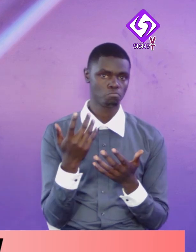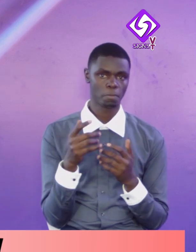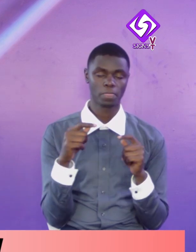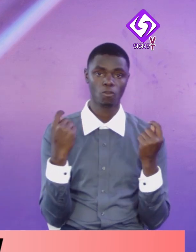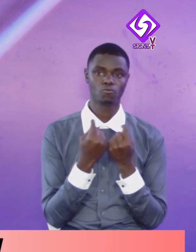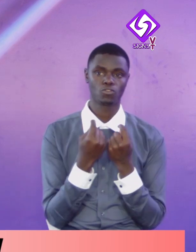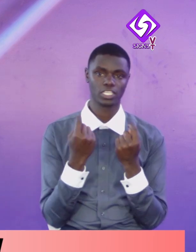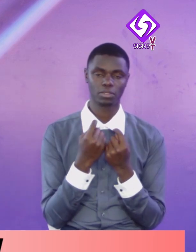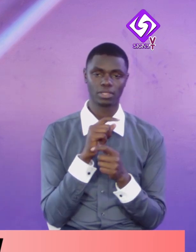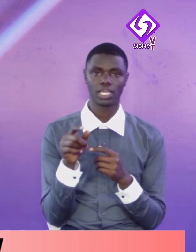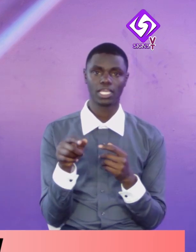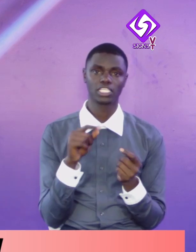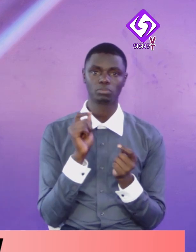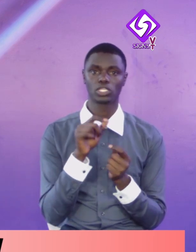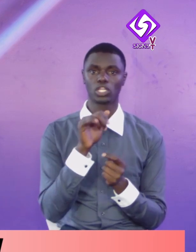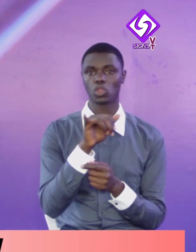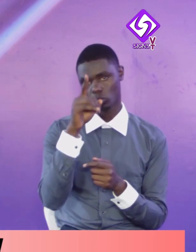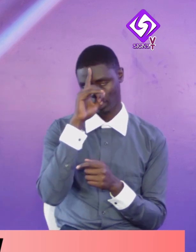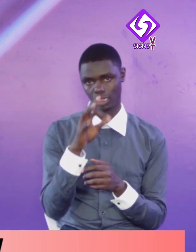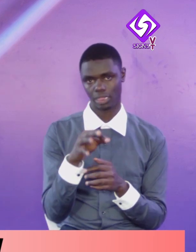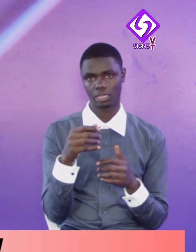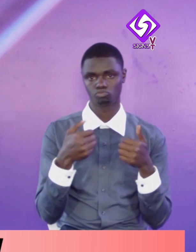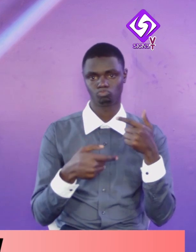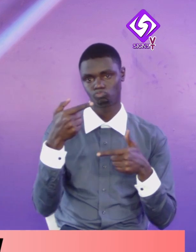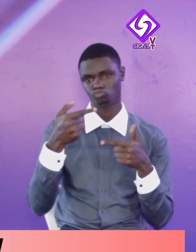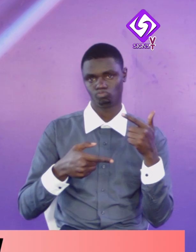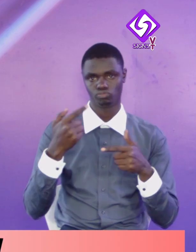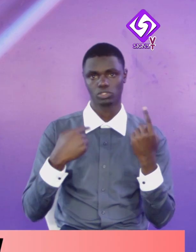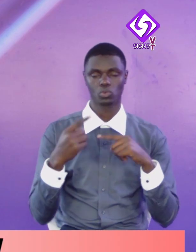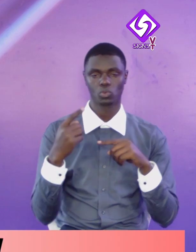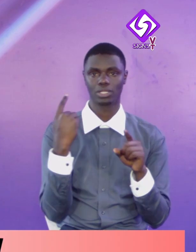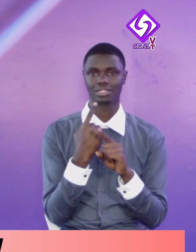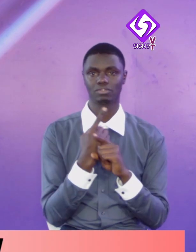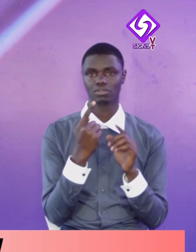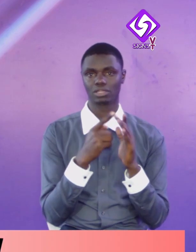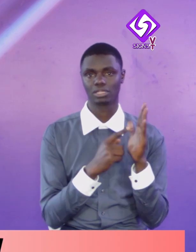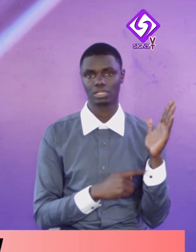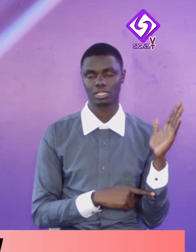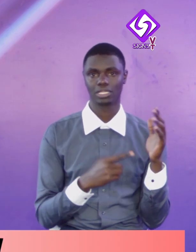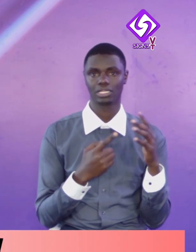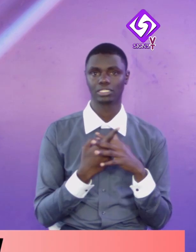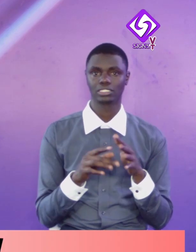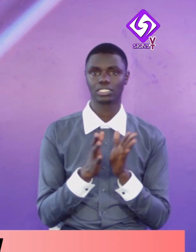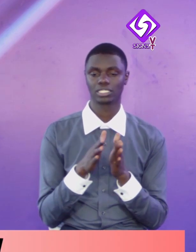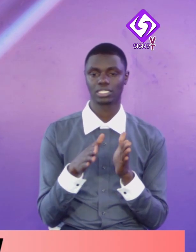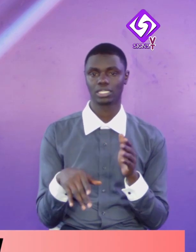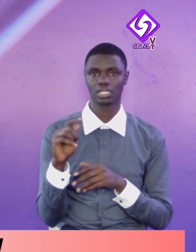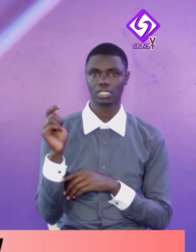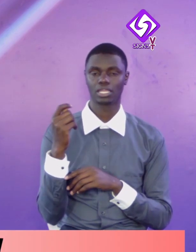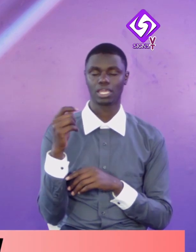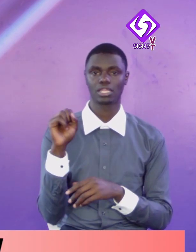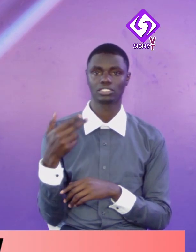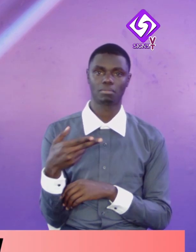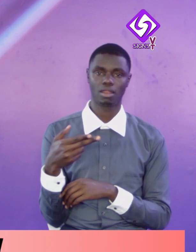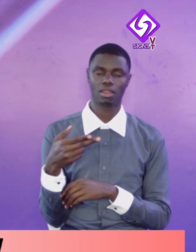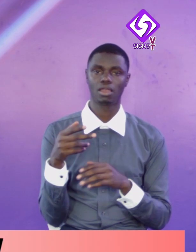teams, especially those that are seriously contesting to win their respective leagues, especially starting from here in Kenya, Shabana.